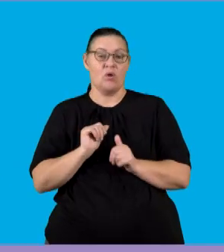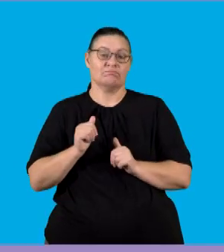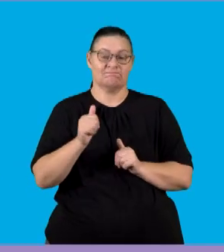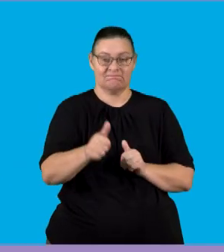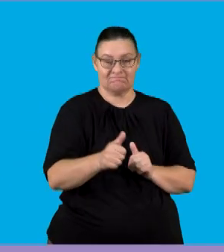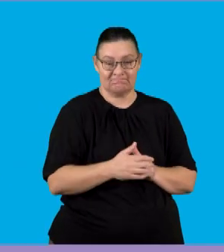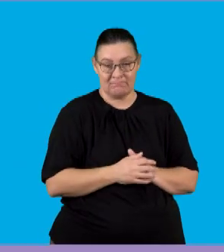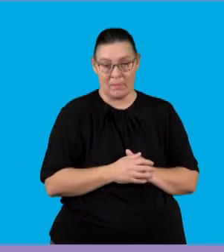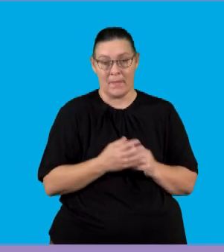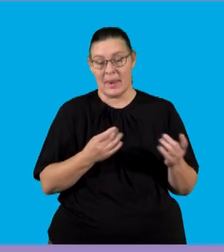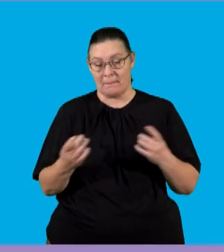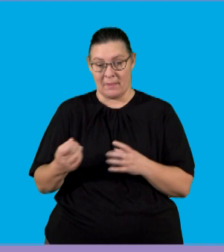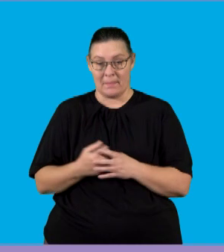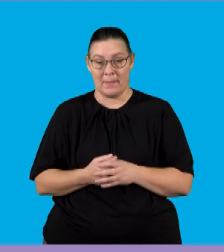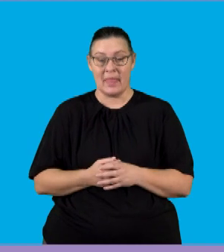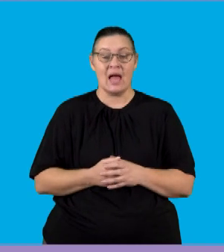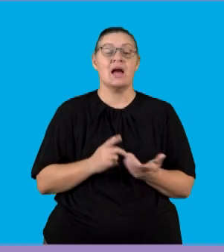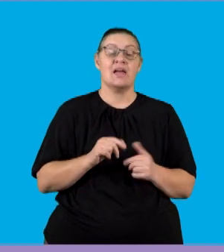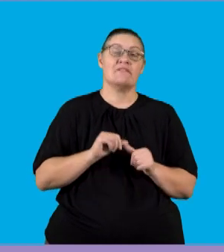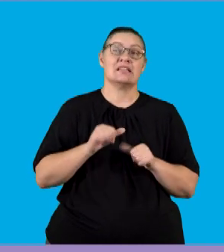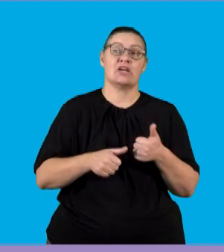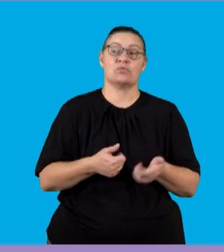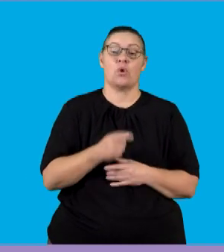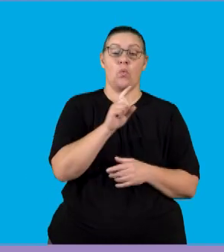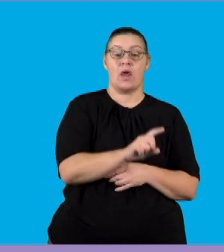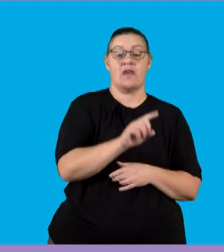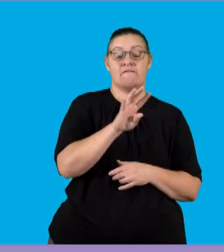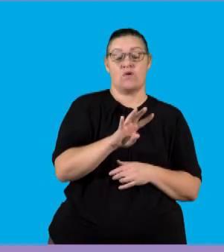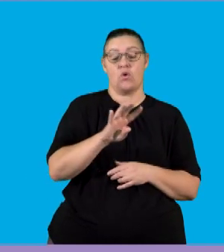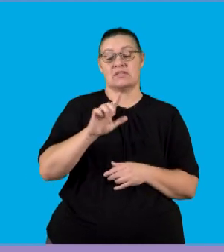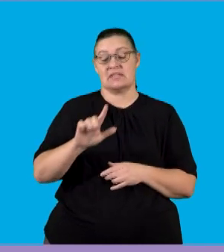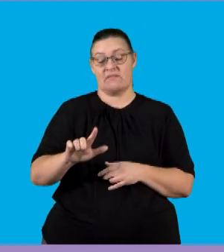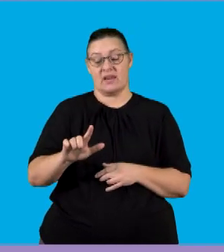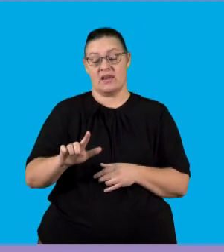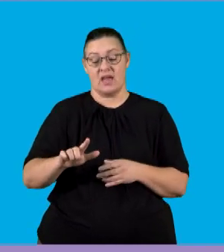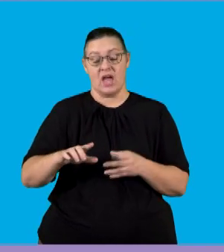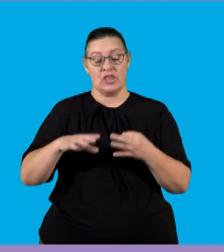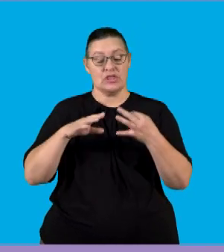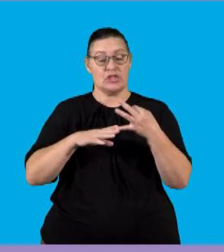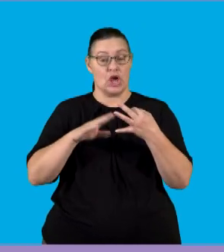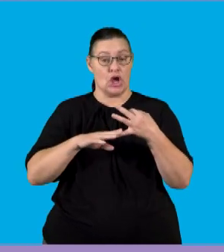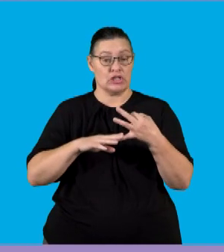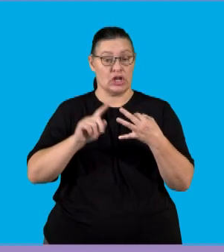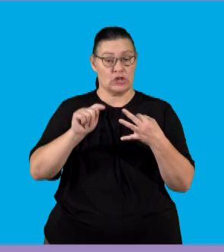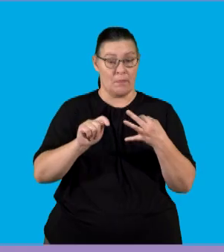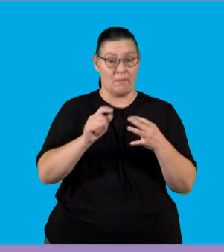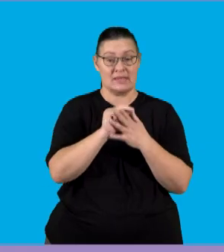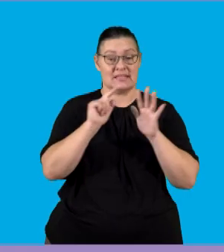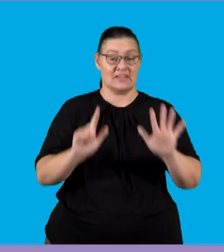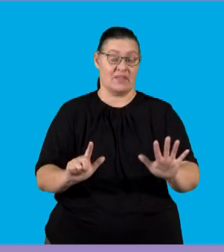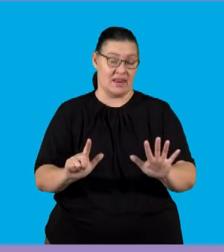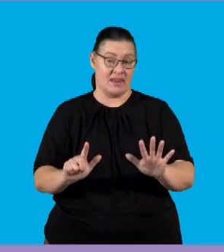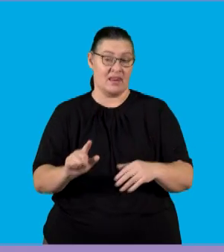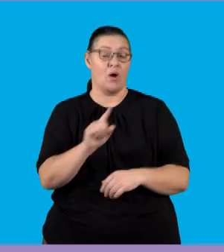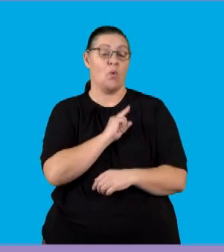numeric pattern. For example, in the sequence 1, 4, 7, the third term there is the